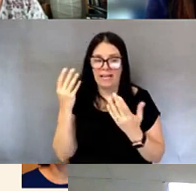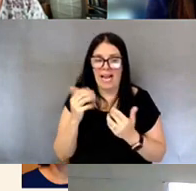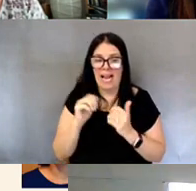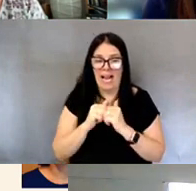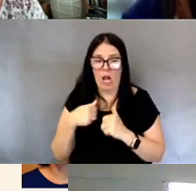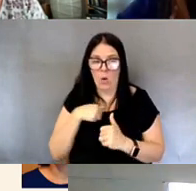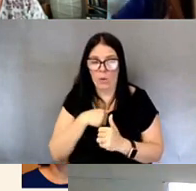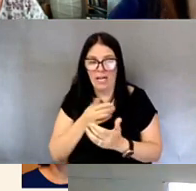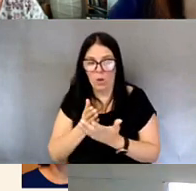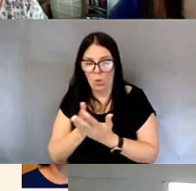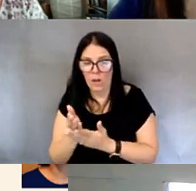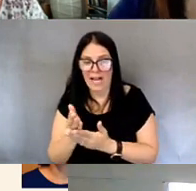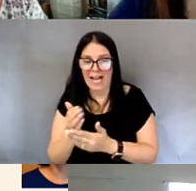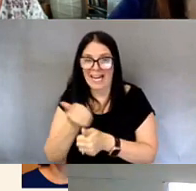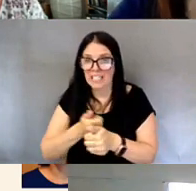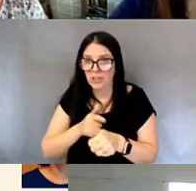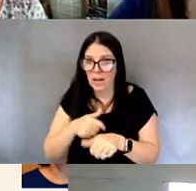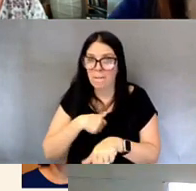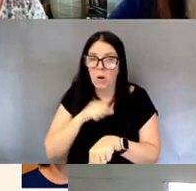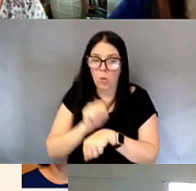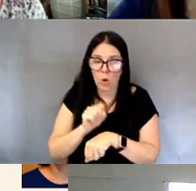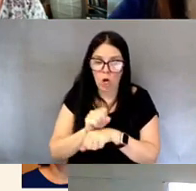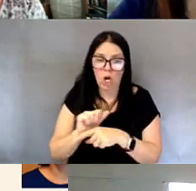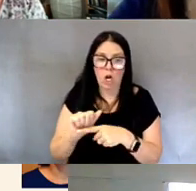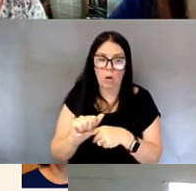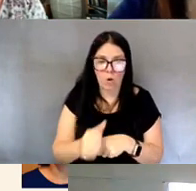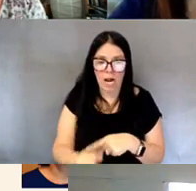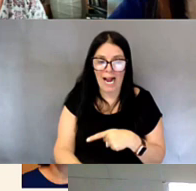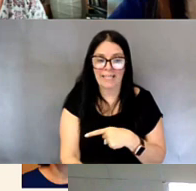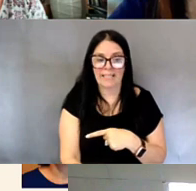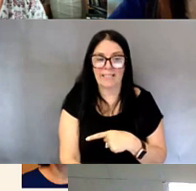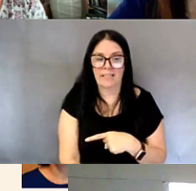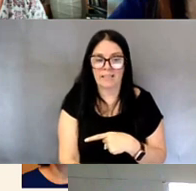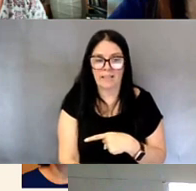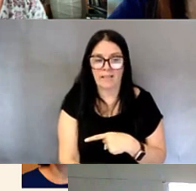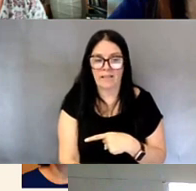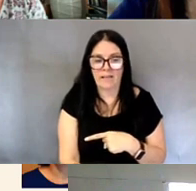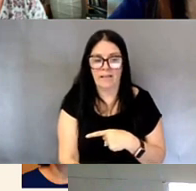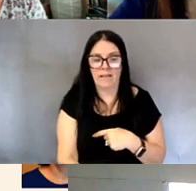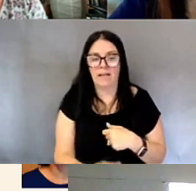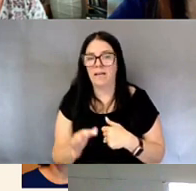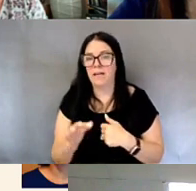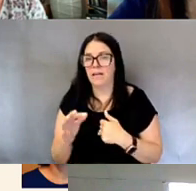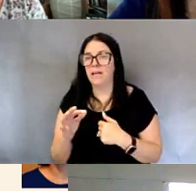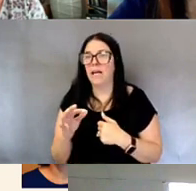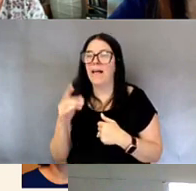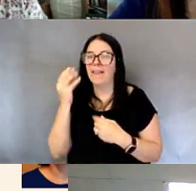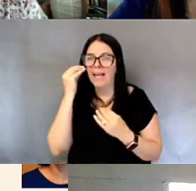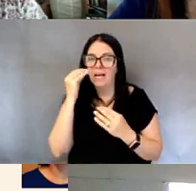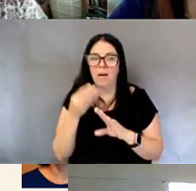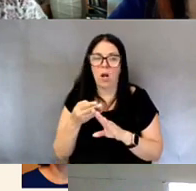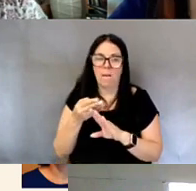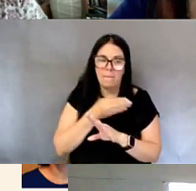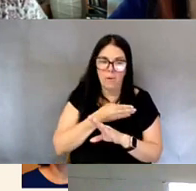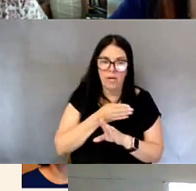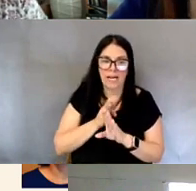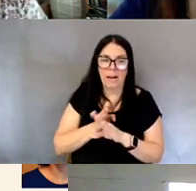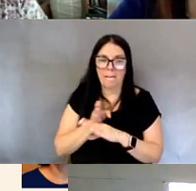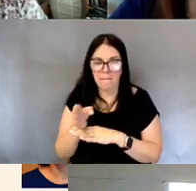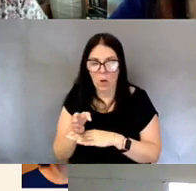working and practicing as a practitioner. I'm thinking about like post and pre-lesson